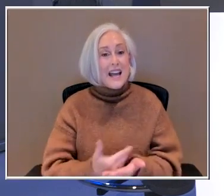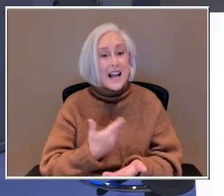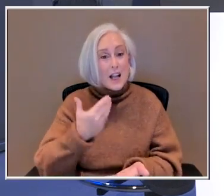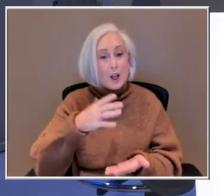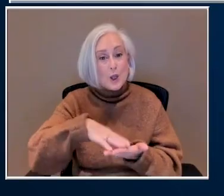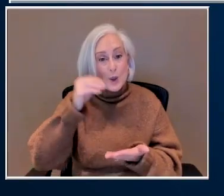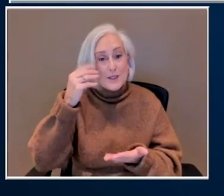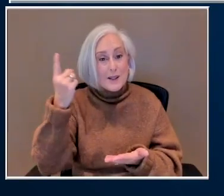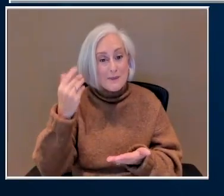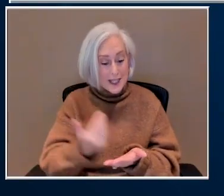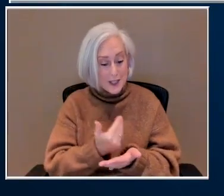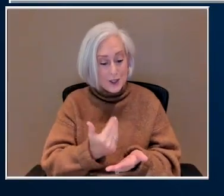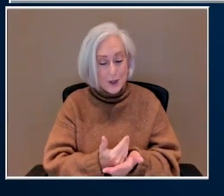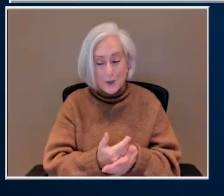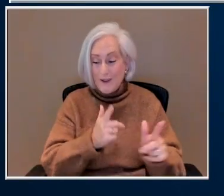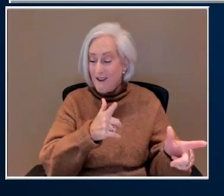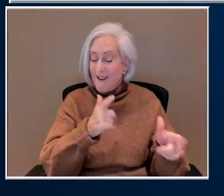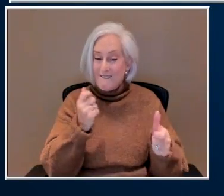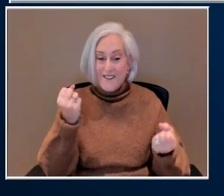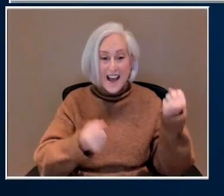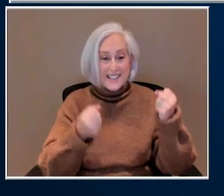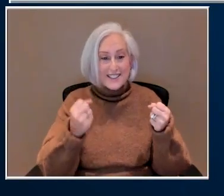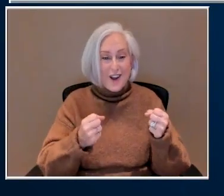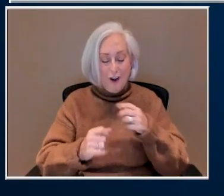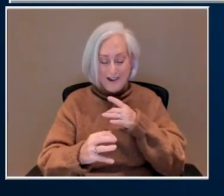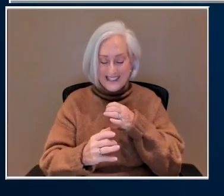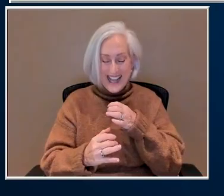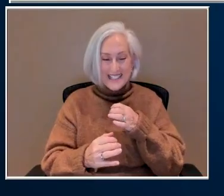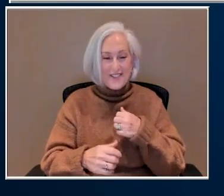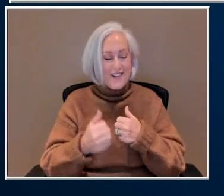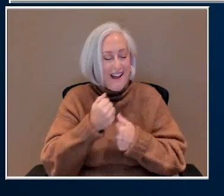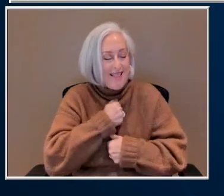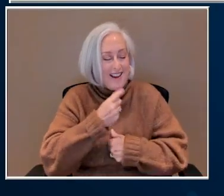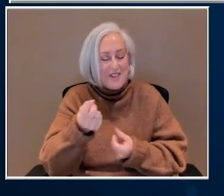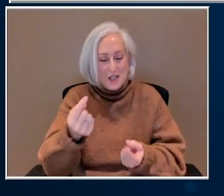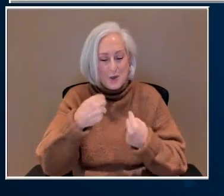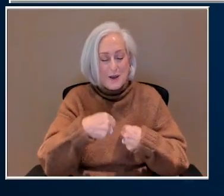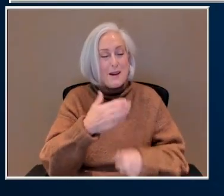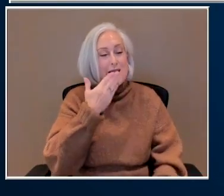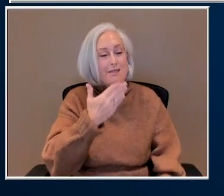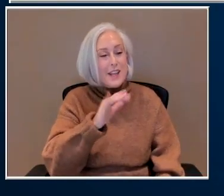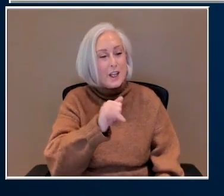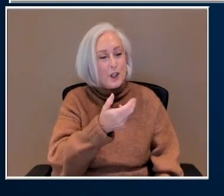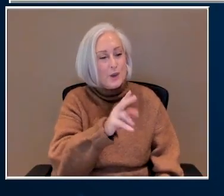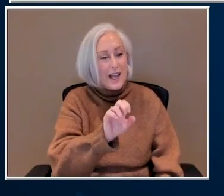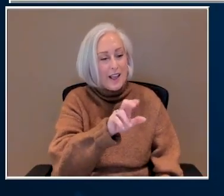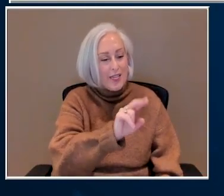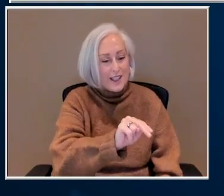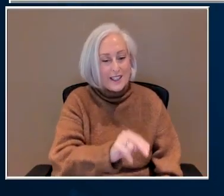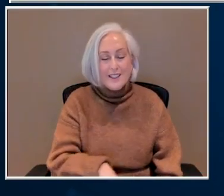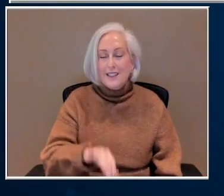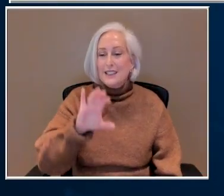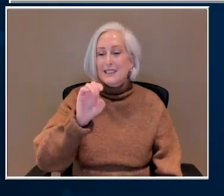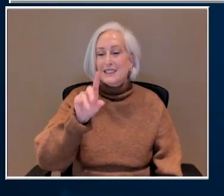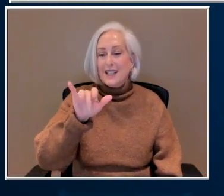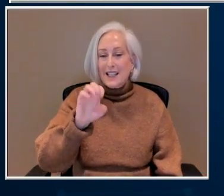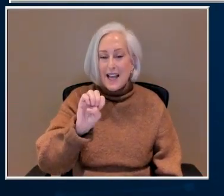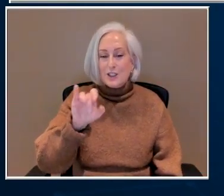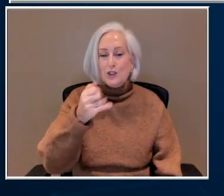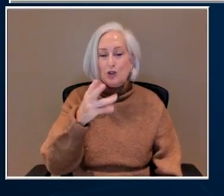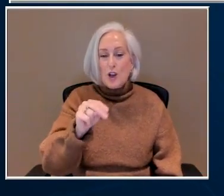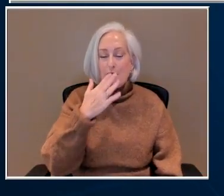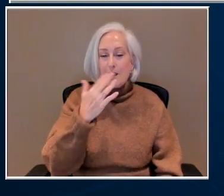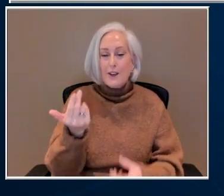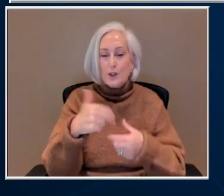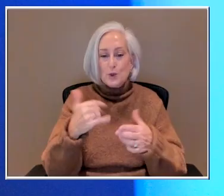saxophones. I love it when you come on. Thank you so much, gentlemen. Thank you for your expertise this morning. Celeste, John, again, thank you for being with us. We, as